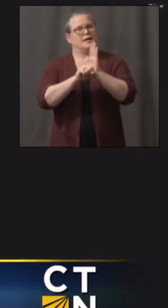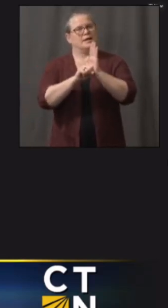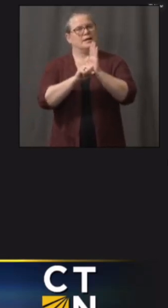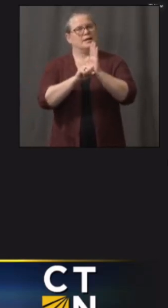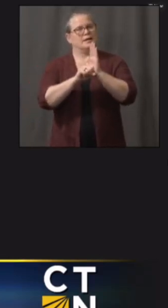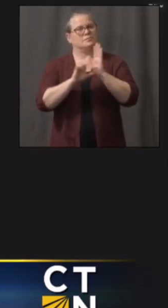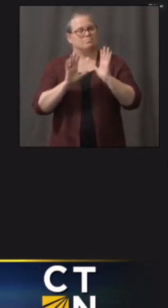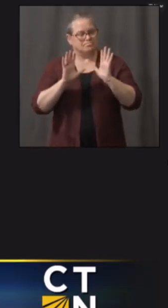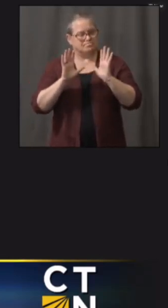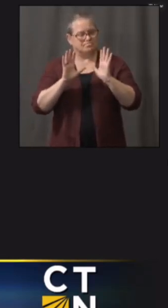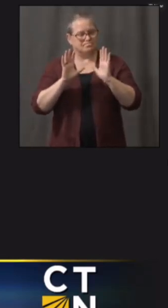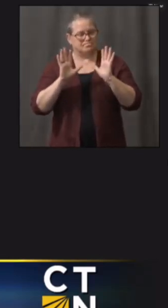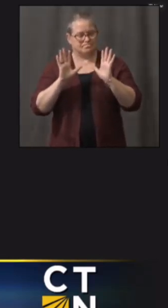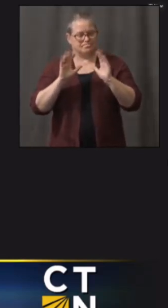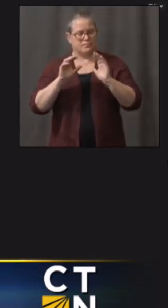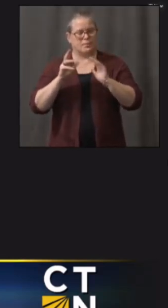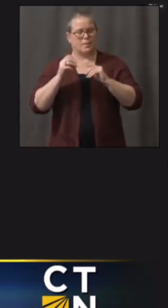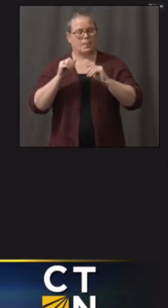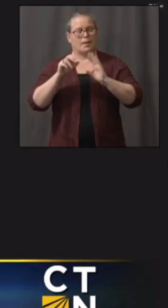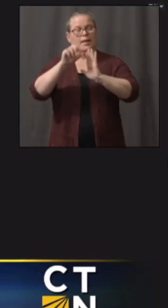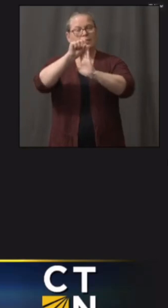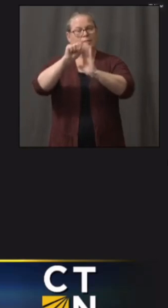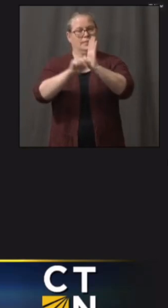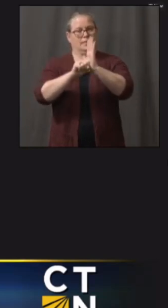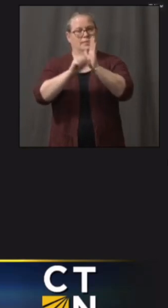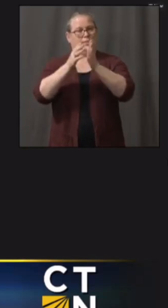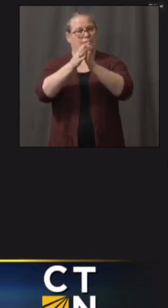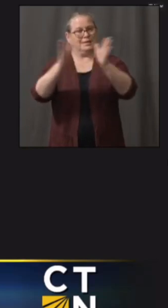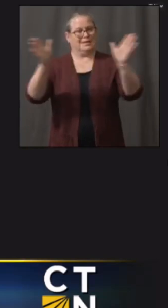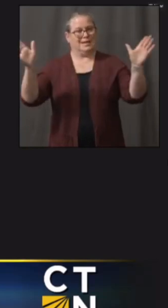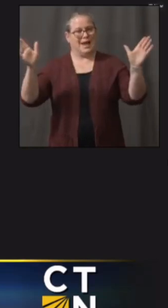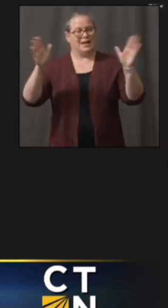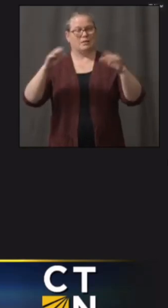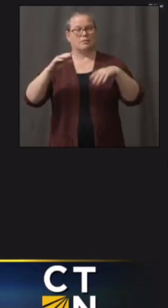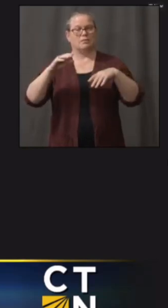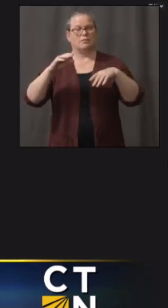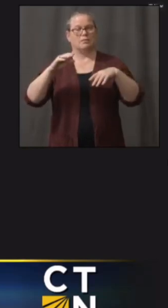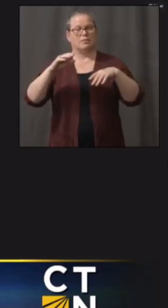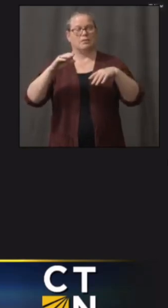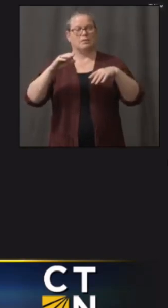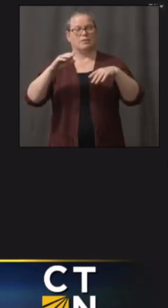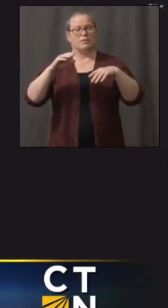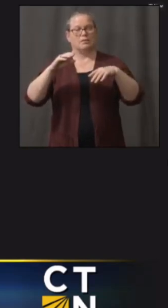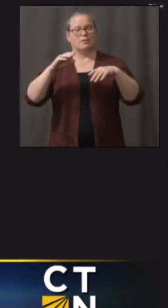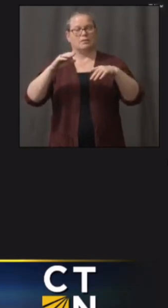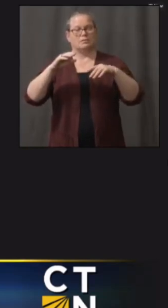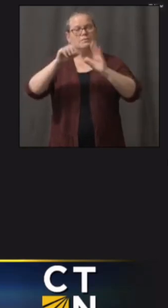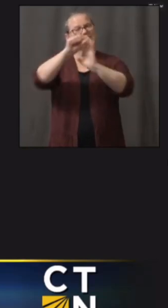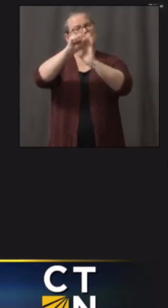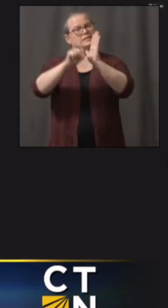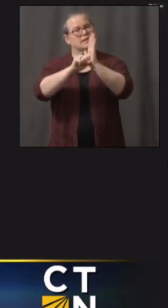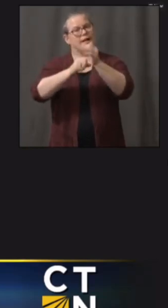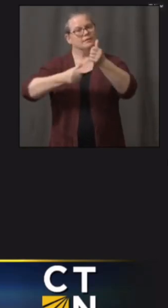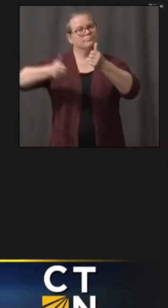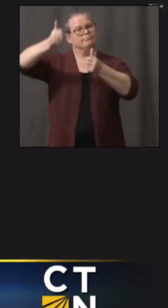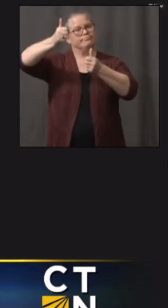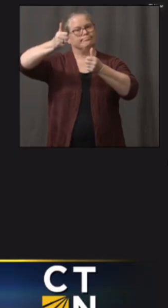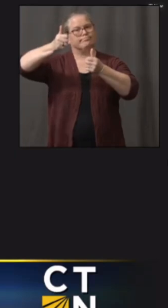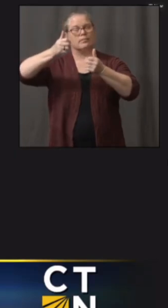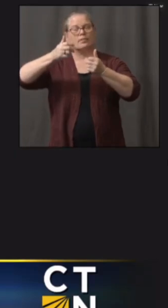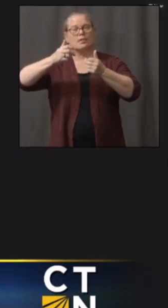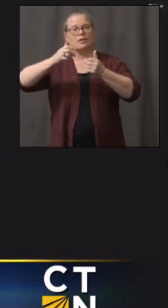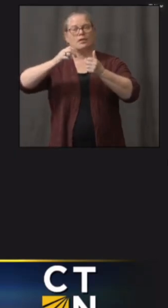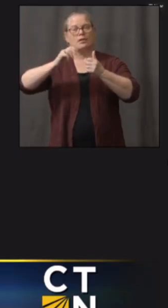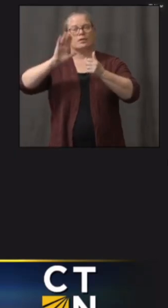the state is communicating to local governments, especially when guidance